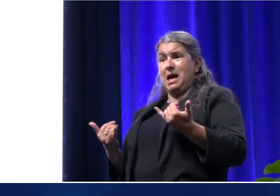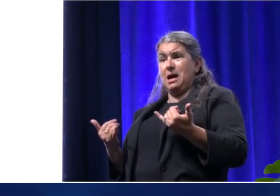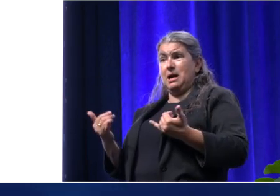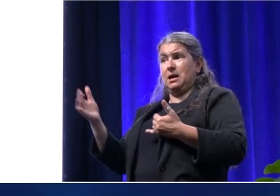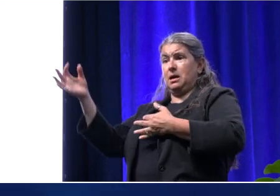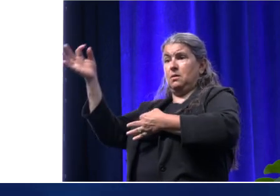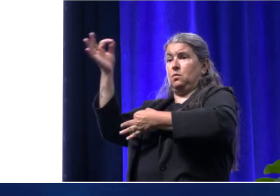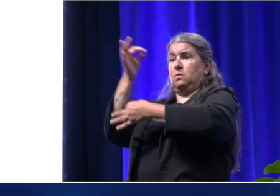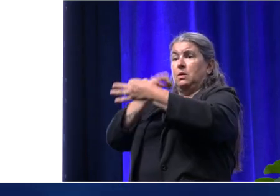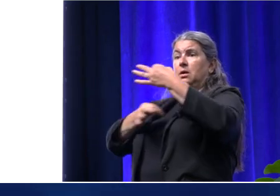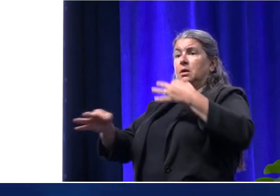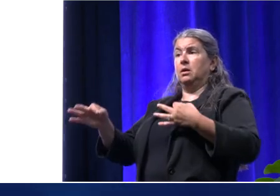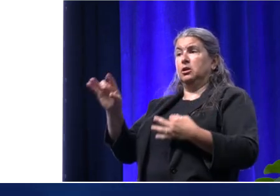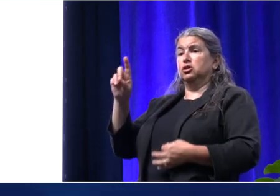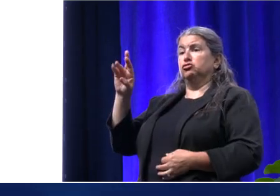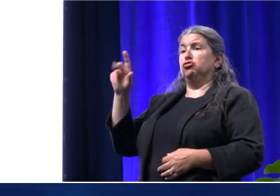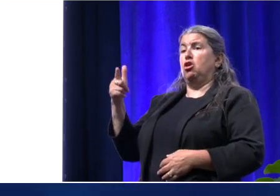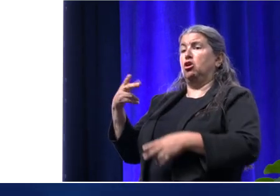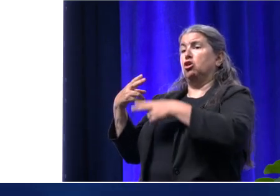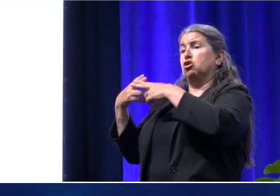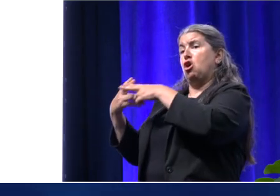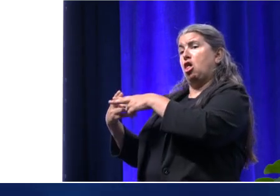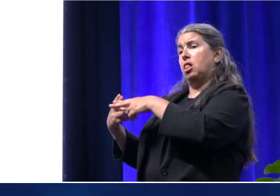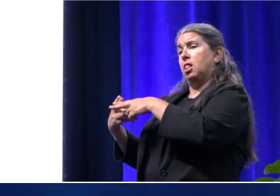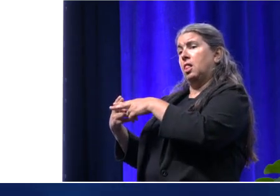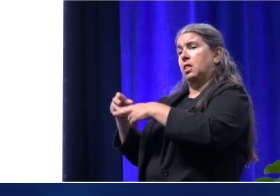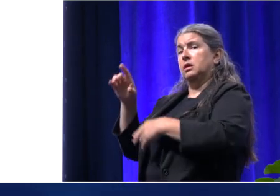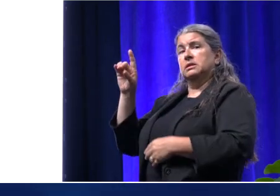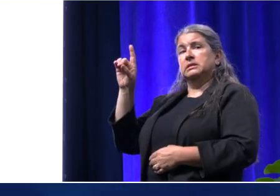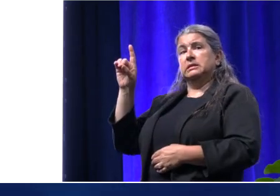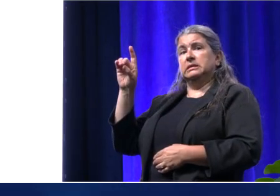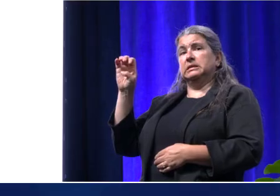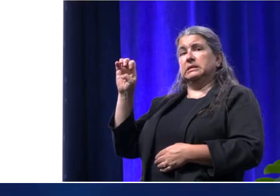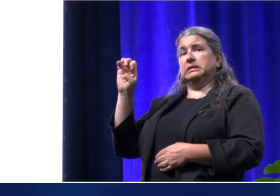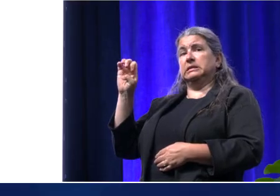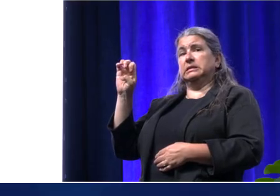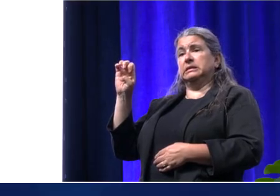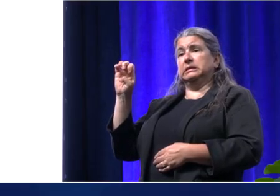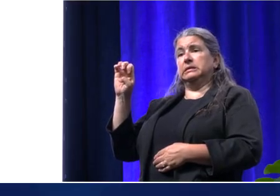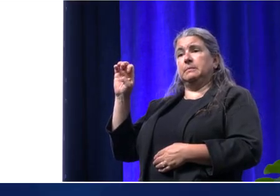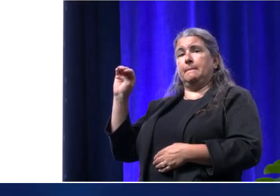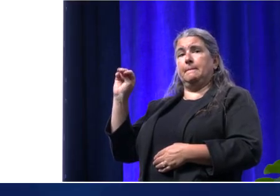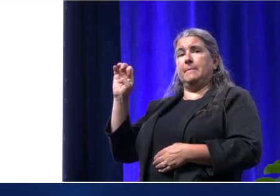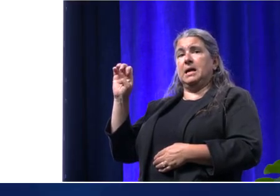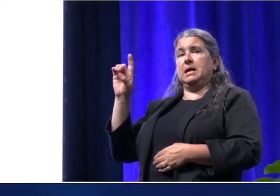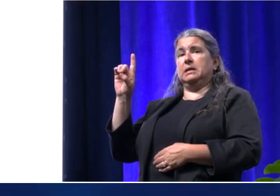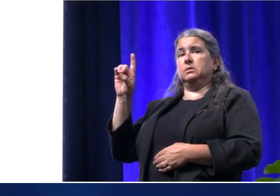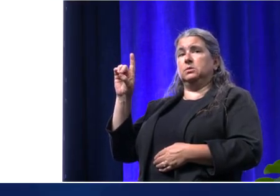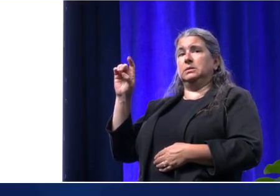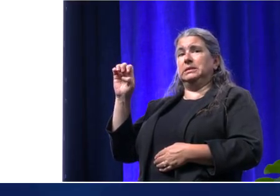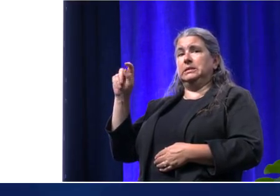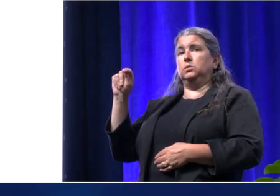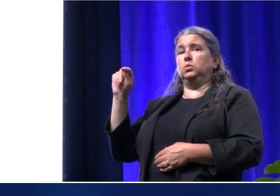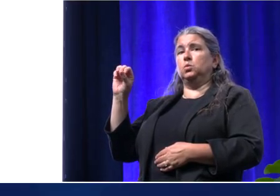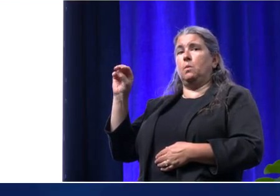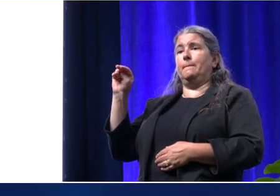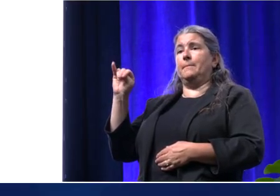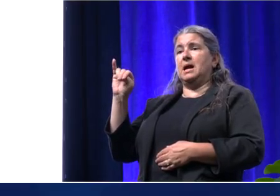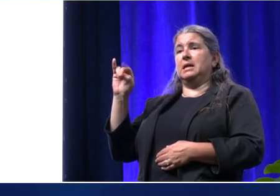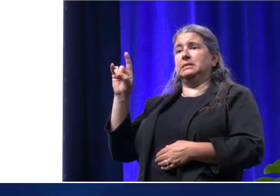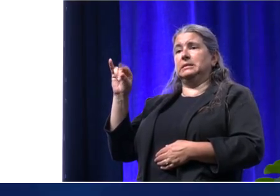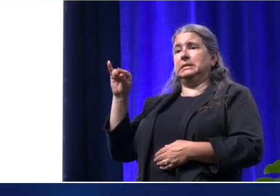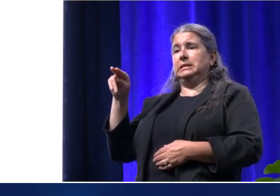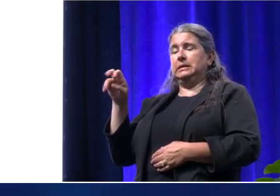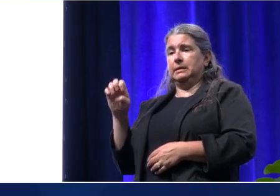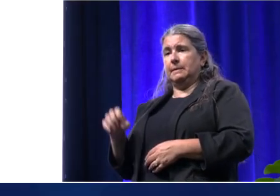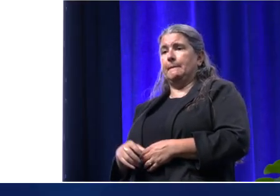drug called dexmedetomidine. And it's a sister molecule, just a couple of atoms different. And since last June, we've